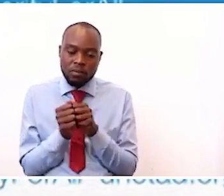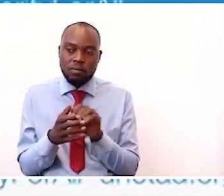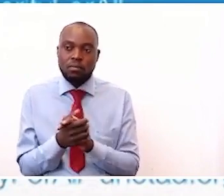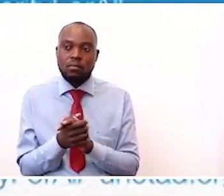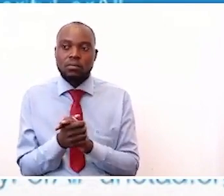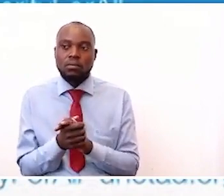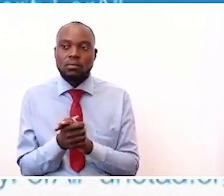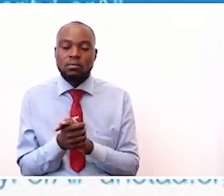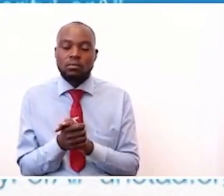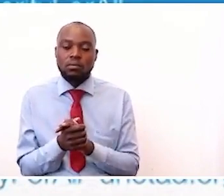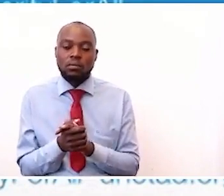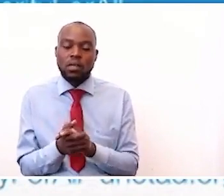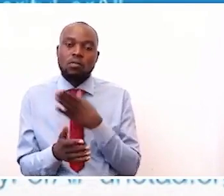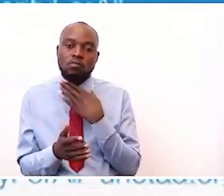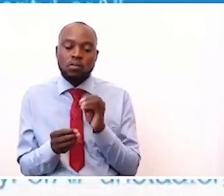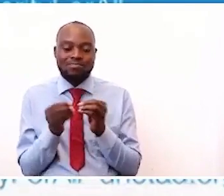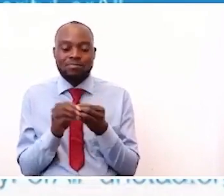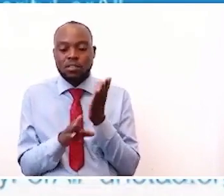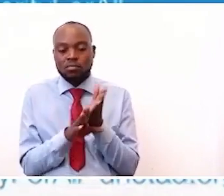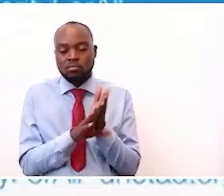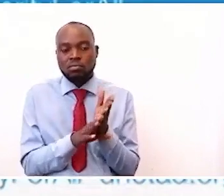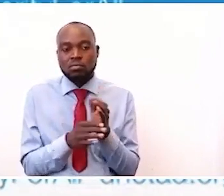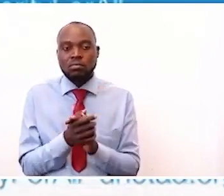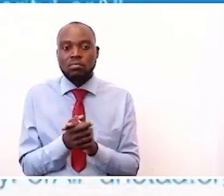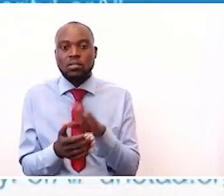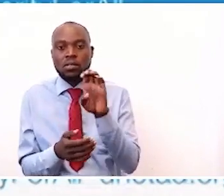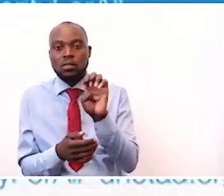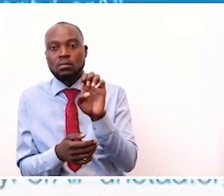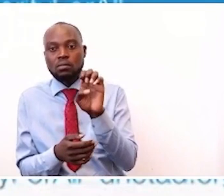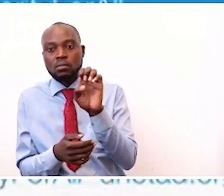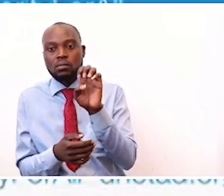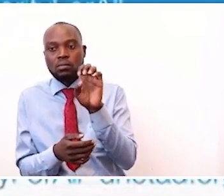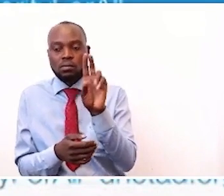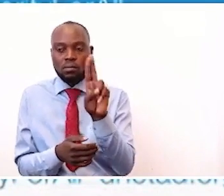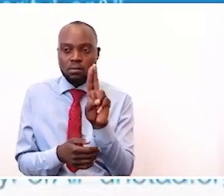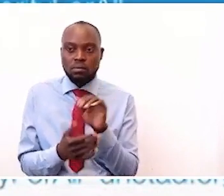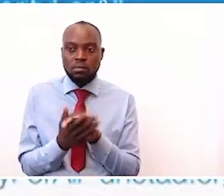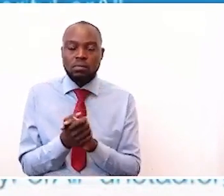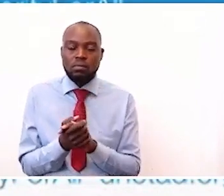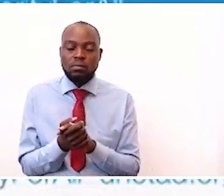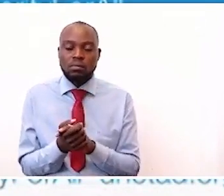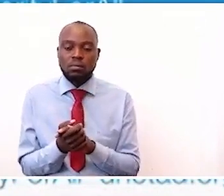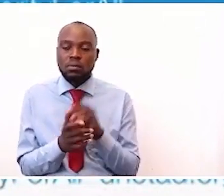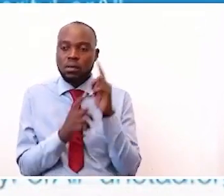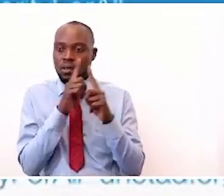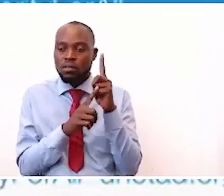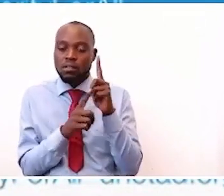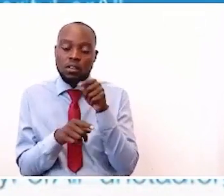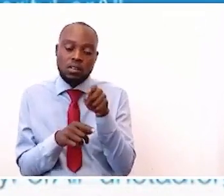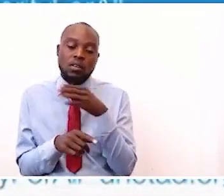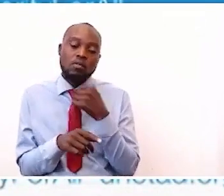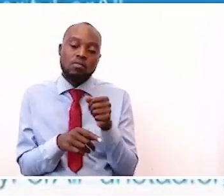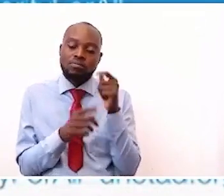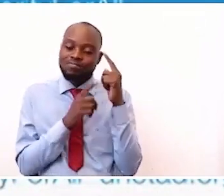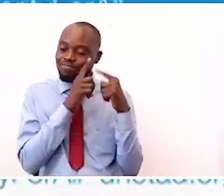key difference between, for example, Africa and the EU is that the EU speaks with one voice. And so I think we need to think about